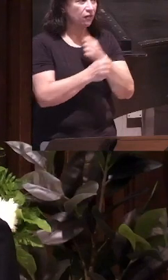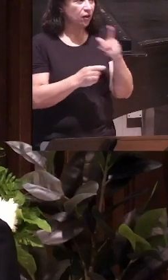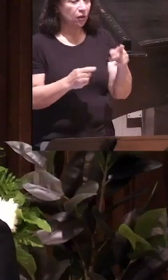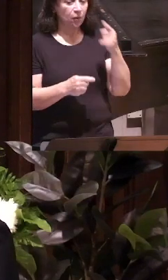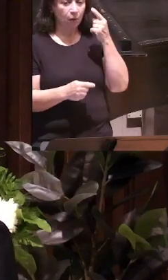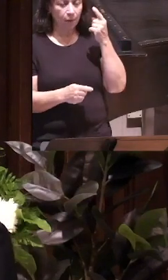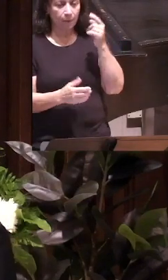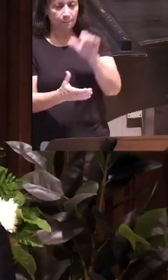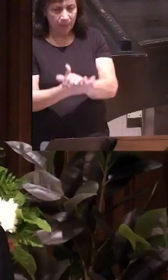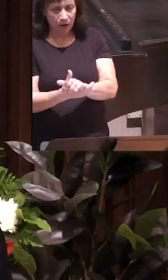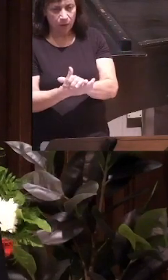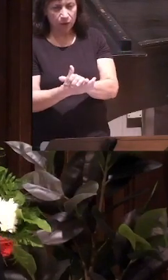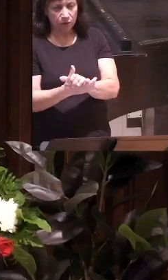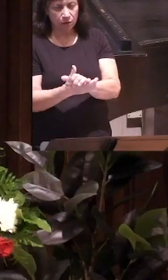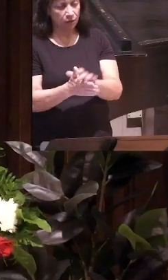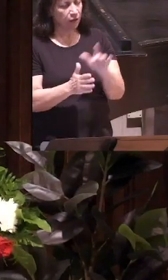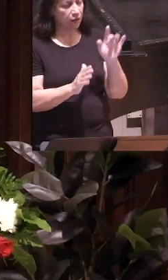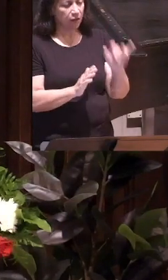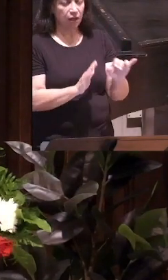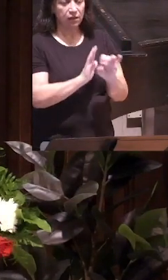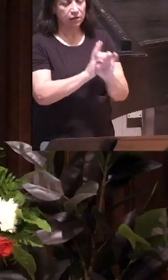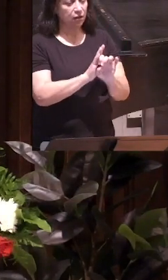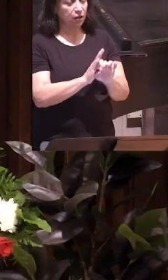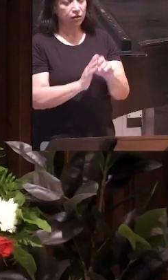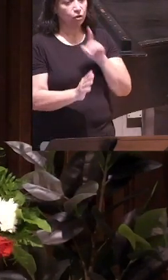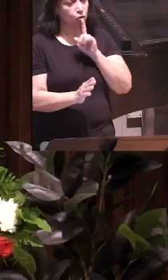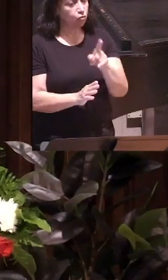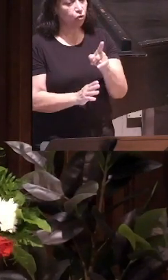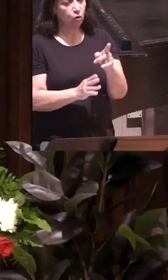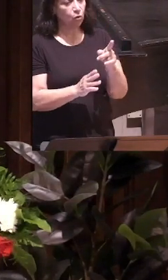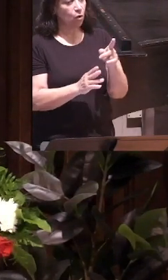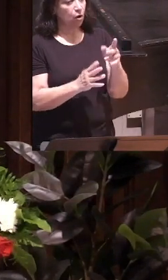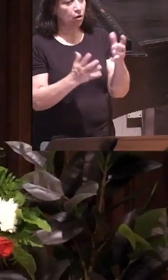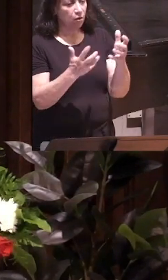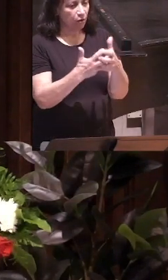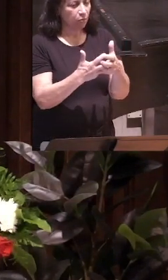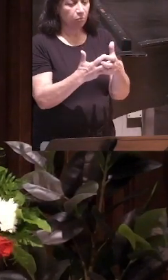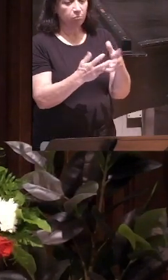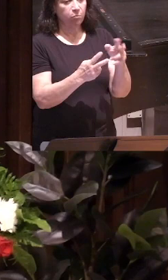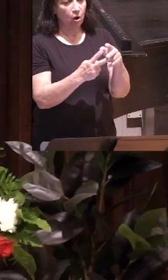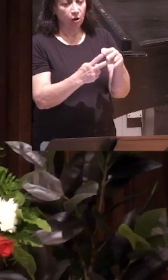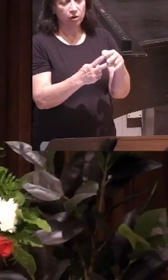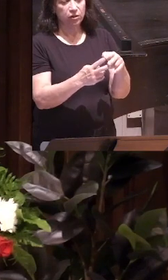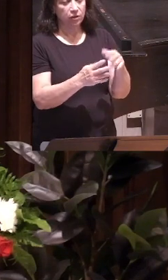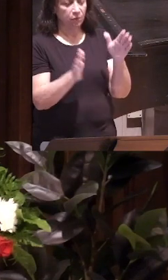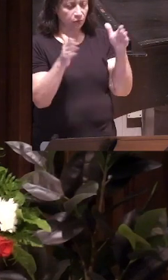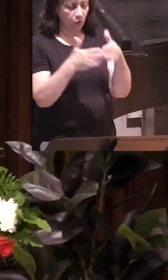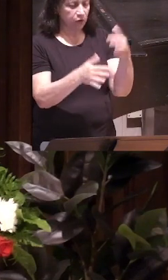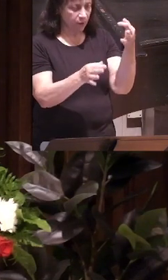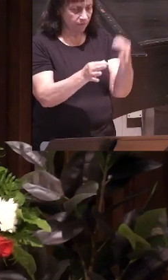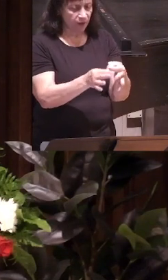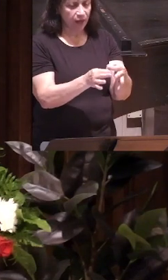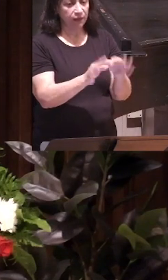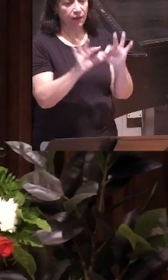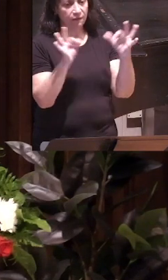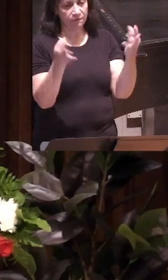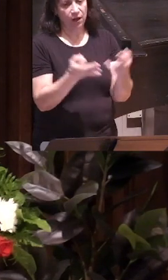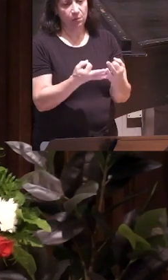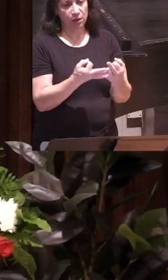about marriage. A true partnership centered in faith and family.